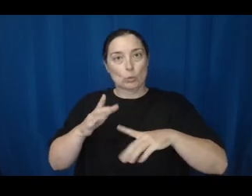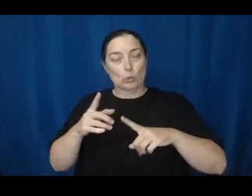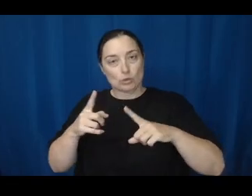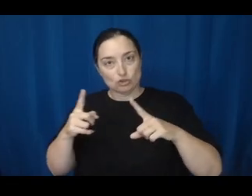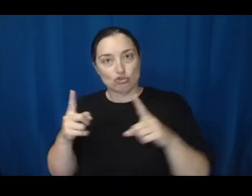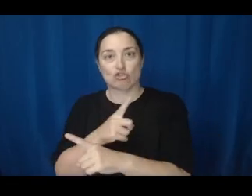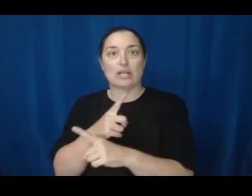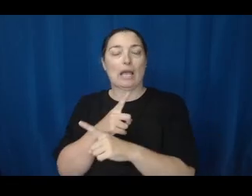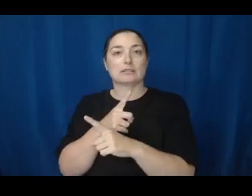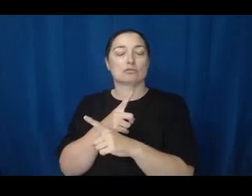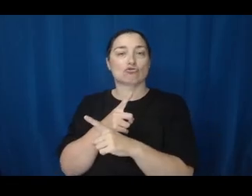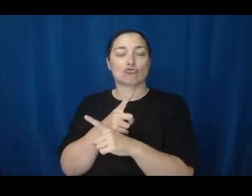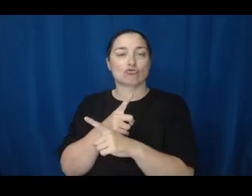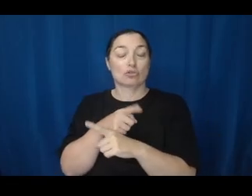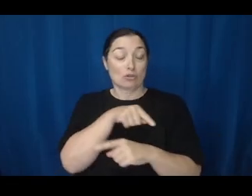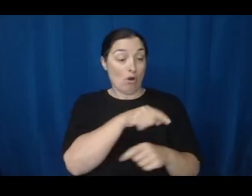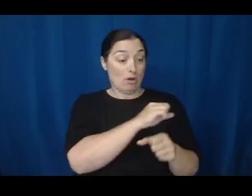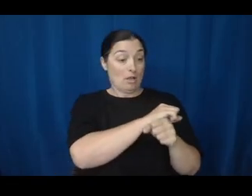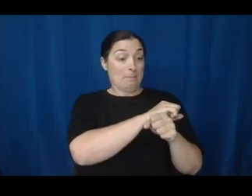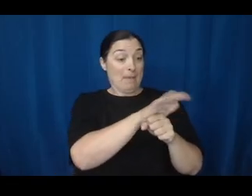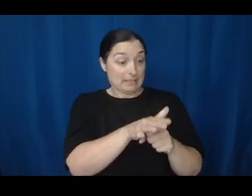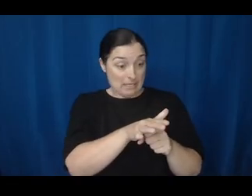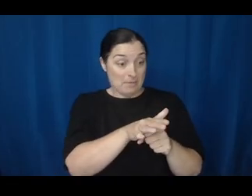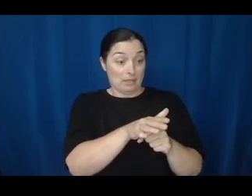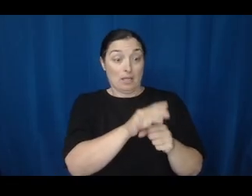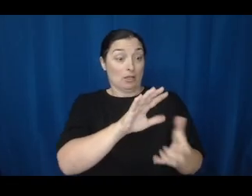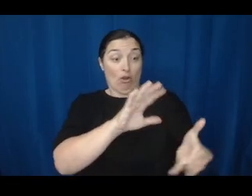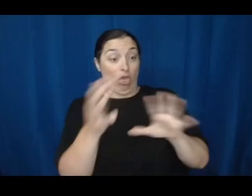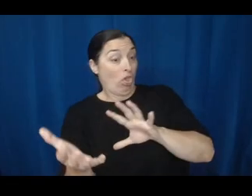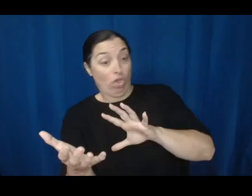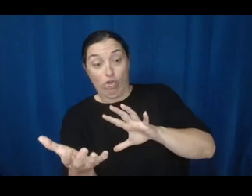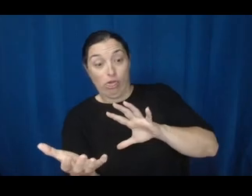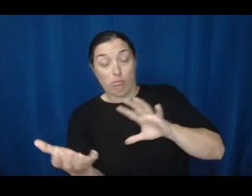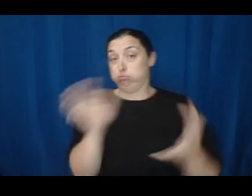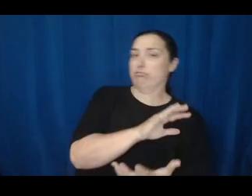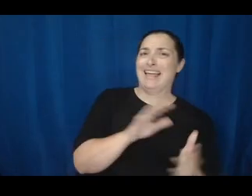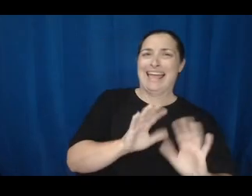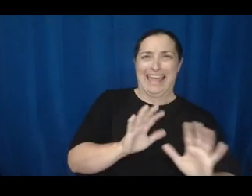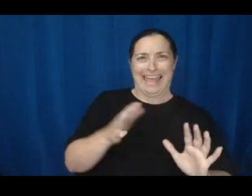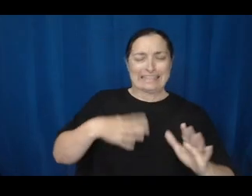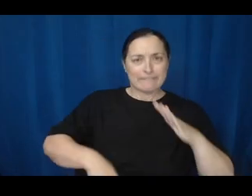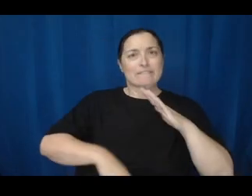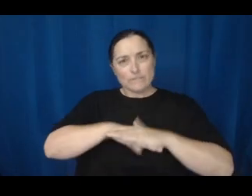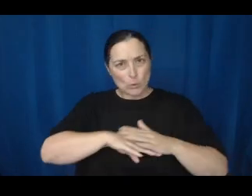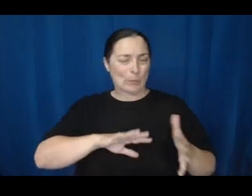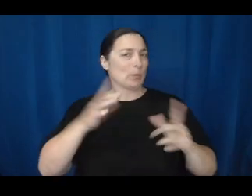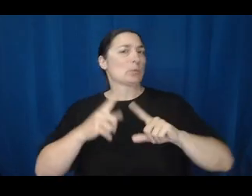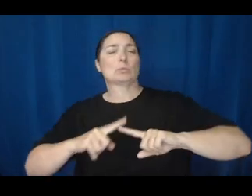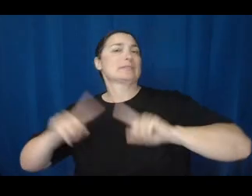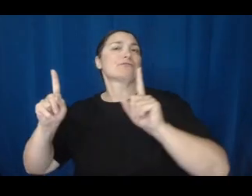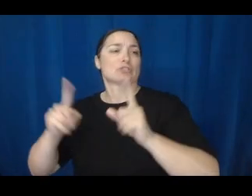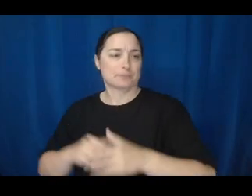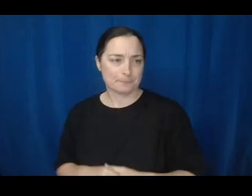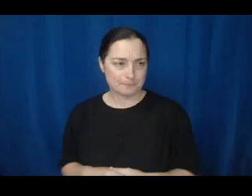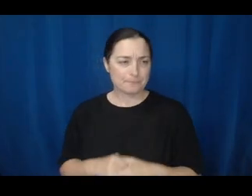bouncing back where we were, but build a very different way. So this industrial model that you saw earlier have all these different